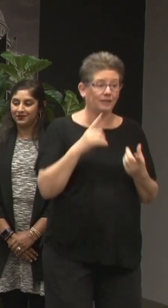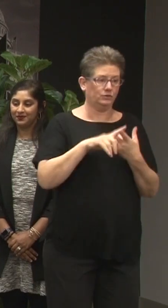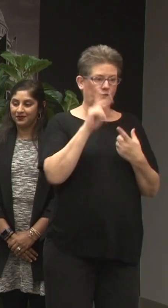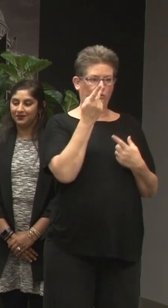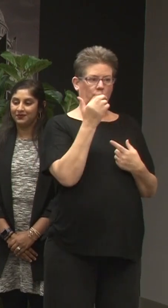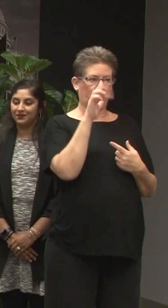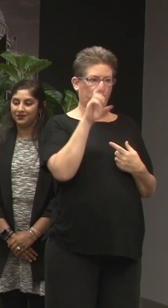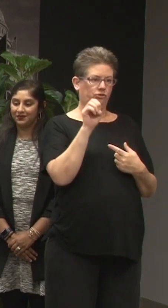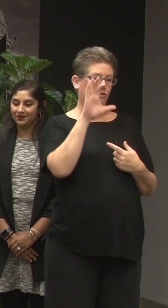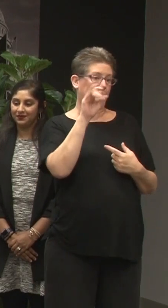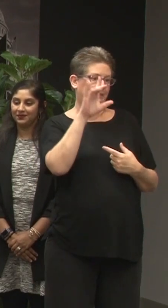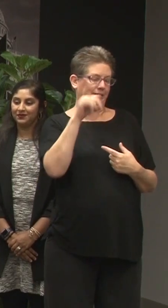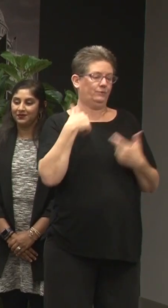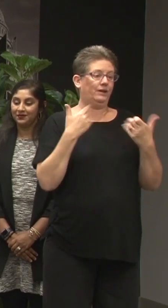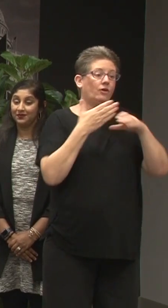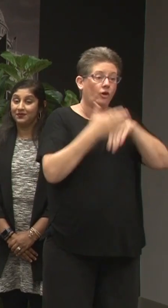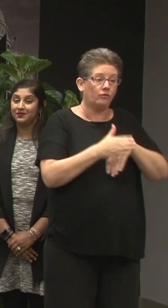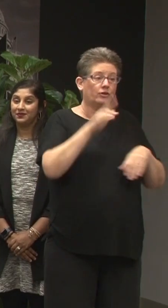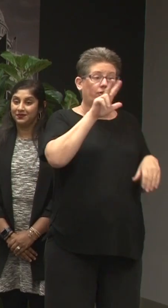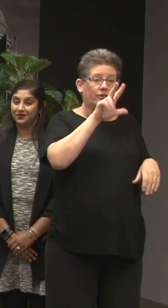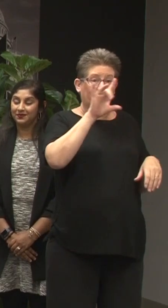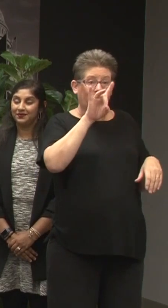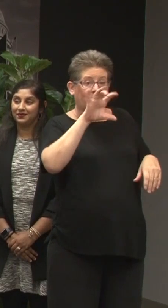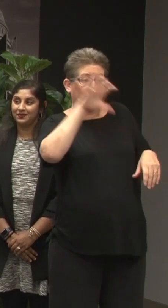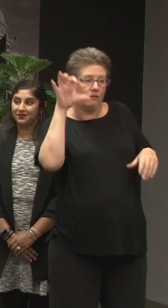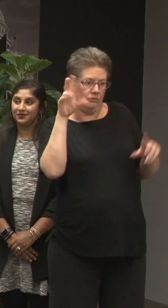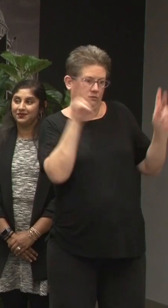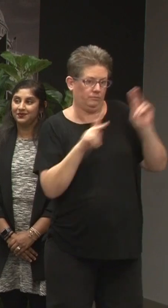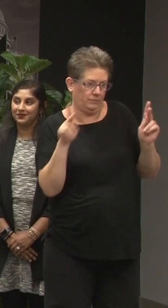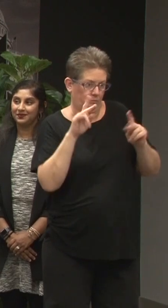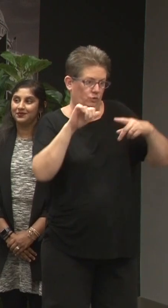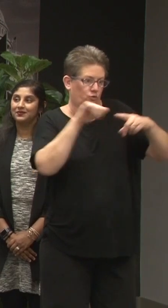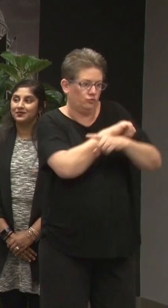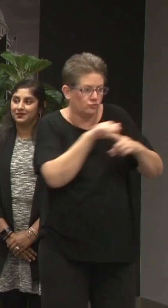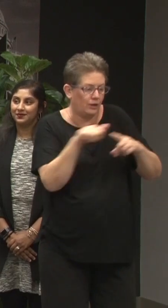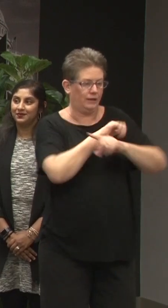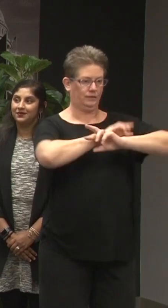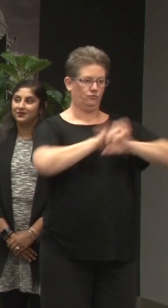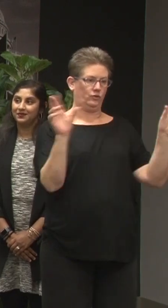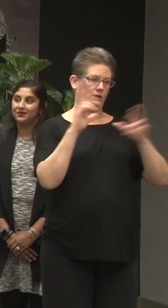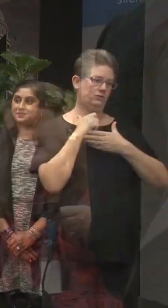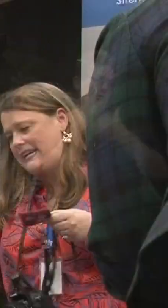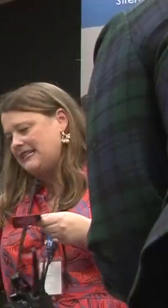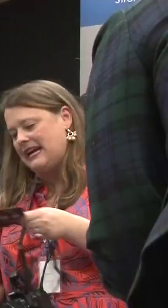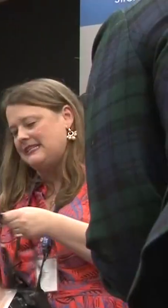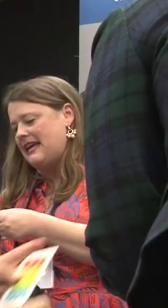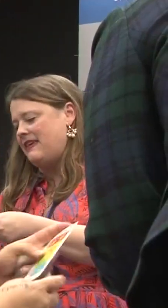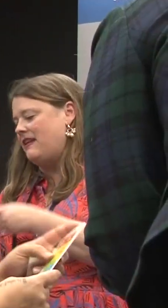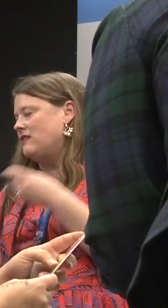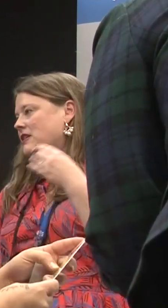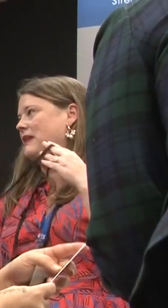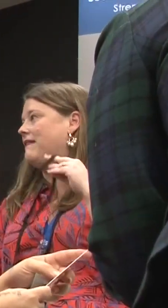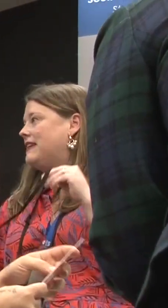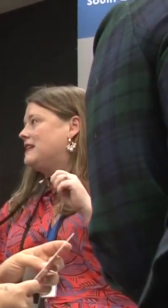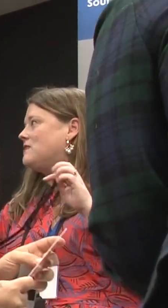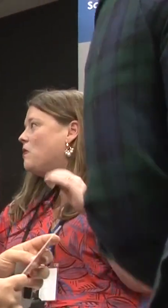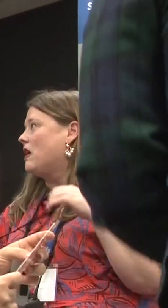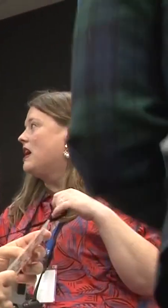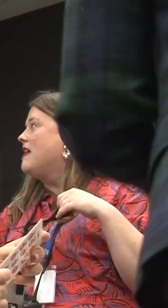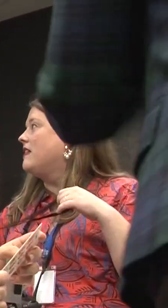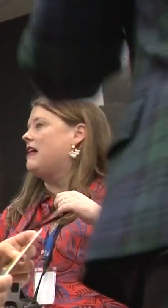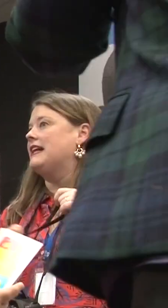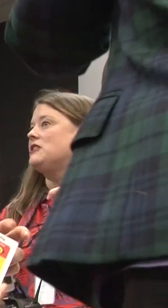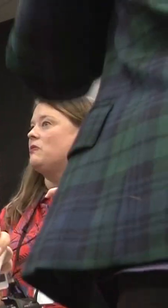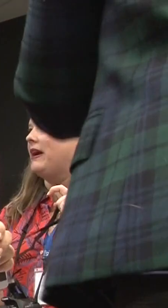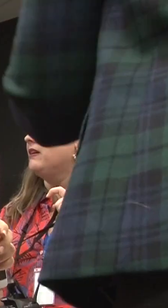3,800 professionals advocates for sensory inclusion that are trained and ready to help those in need. Reporting in Columbia, Peyton Lewis,